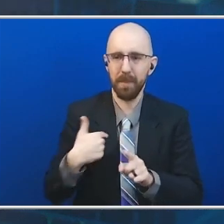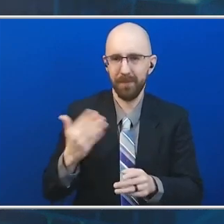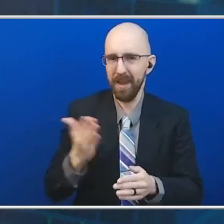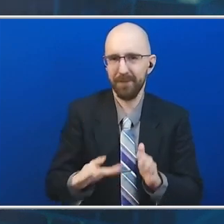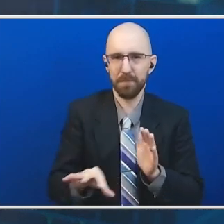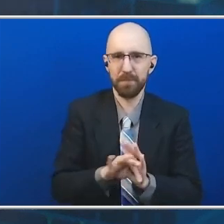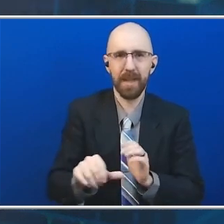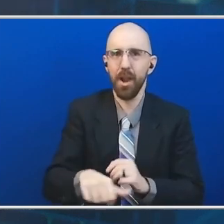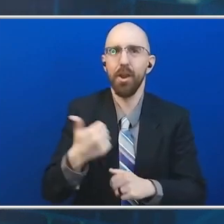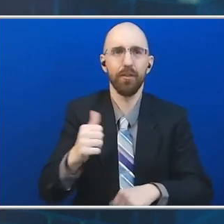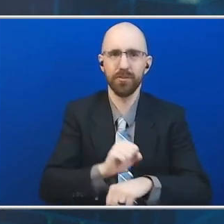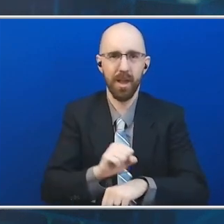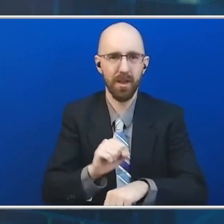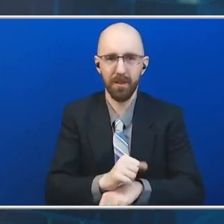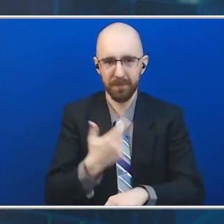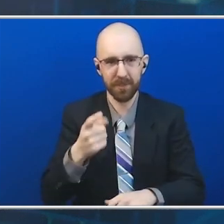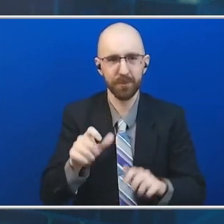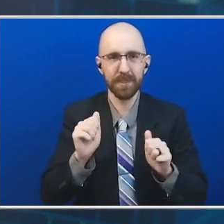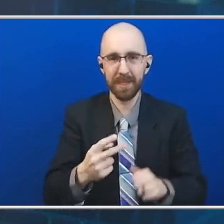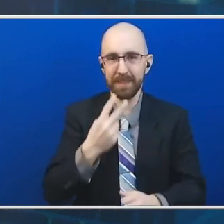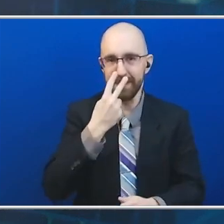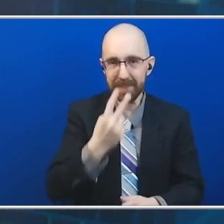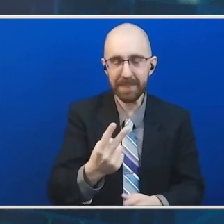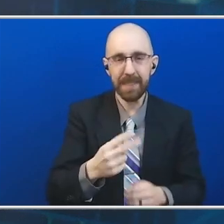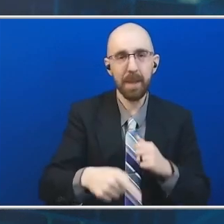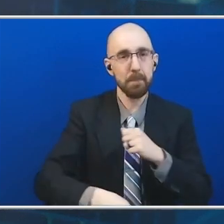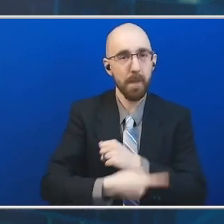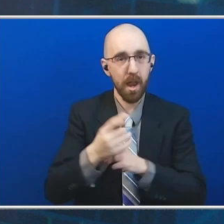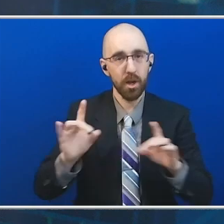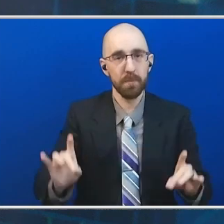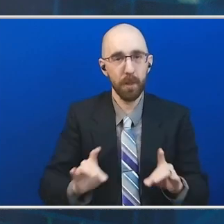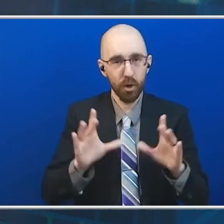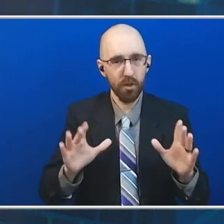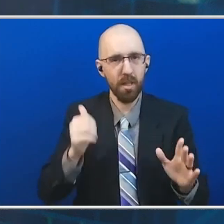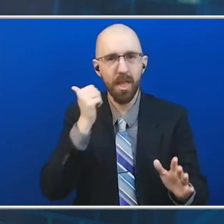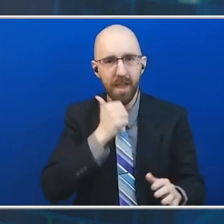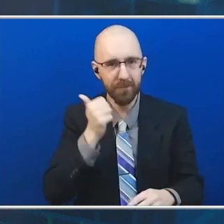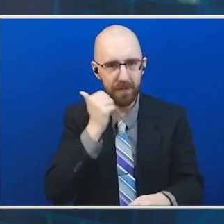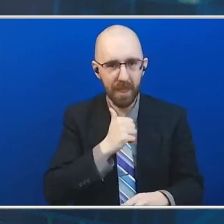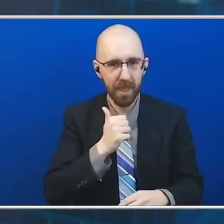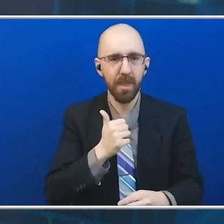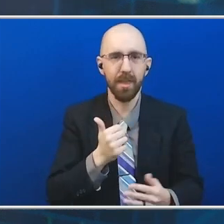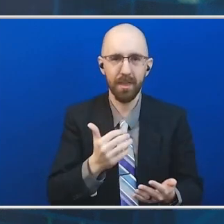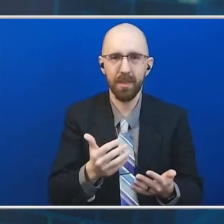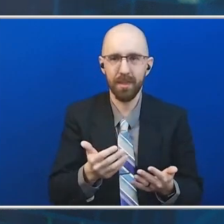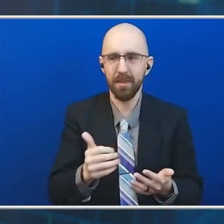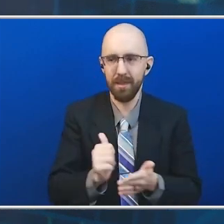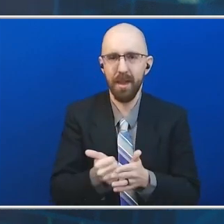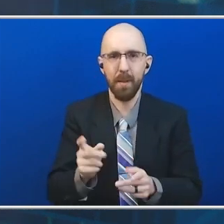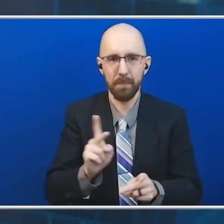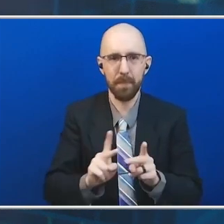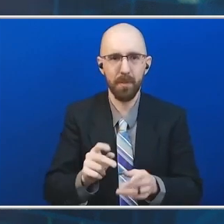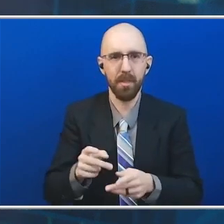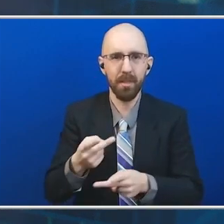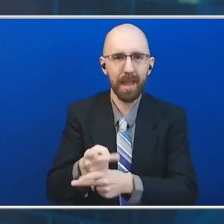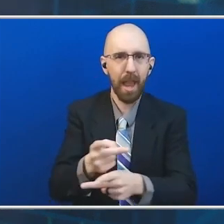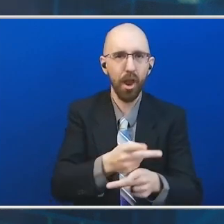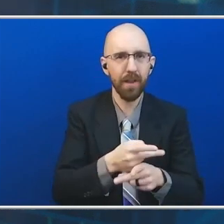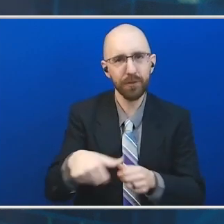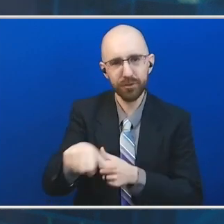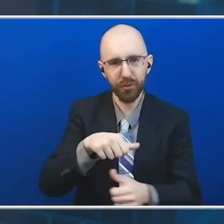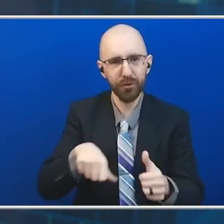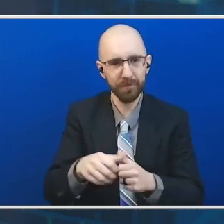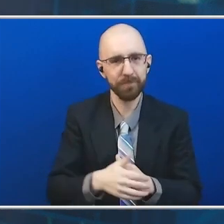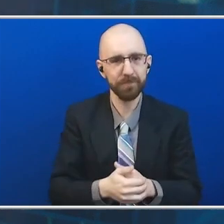because you get to witness modern day miracles every day in how people care for each other. We've said before on